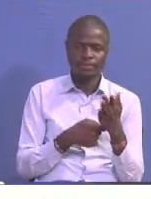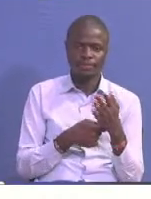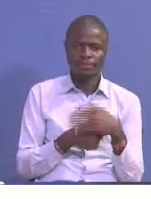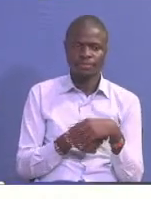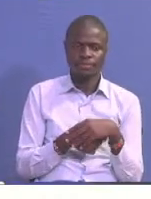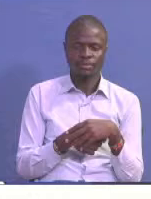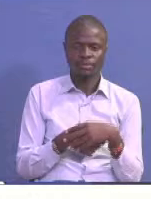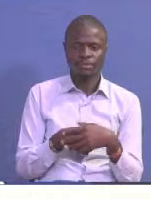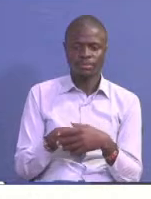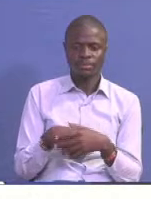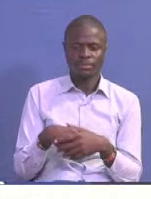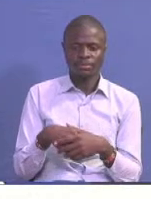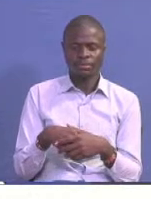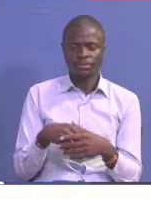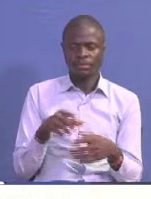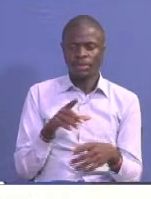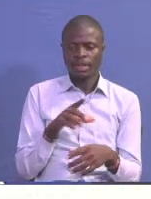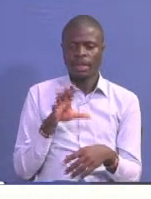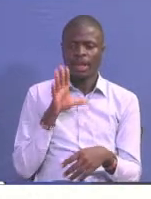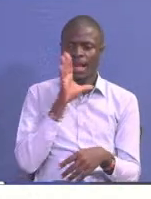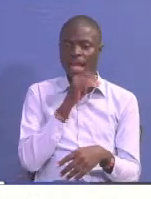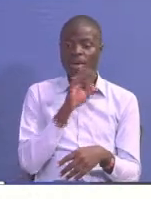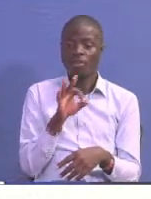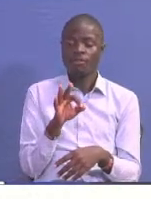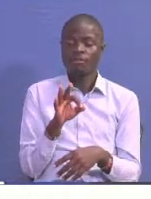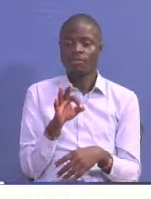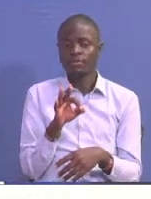and the lack of